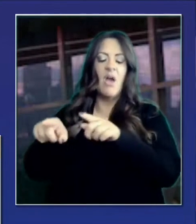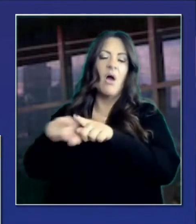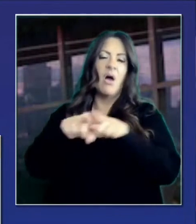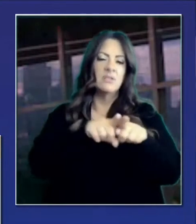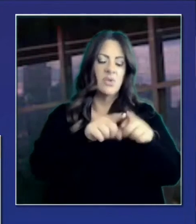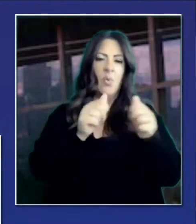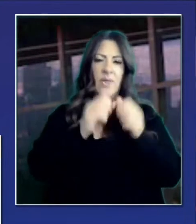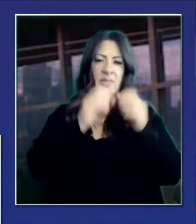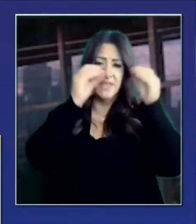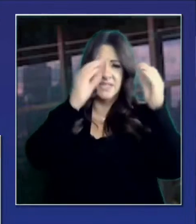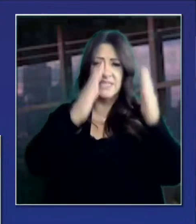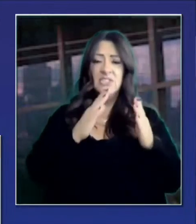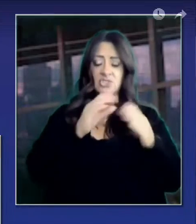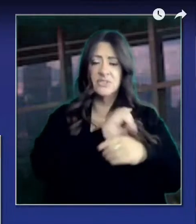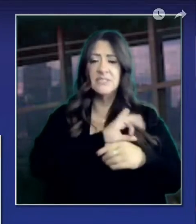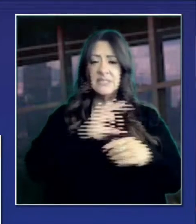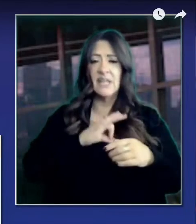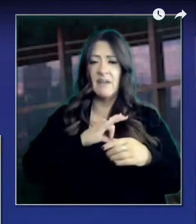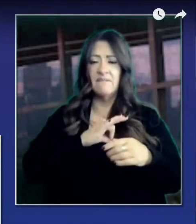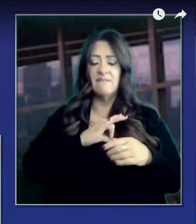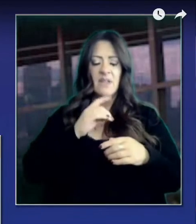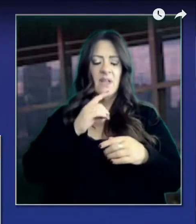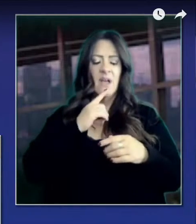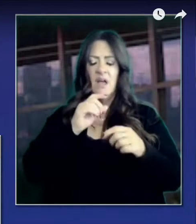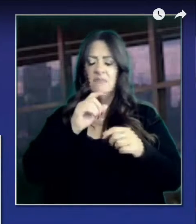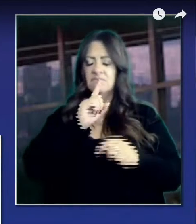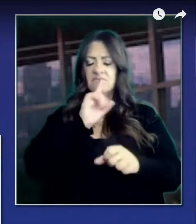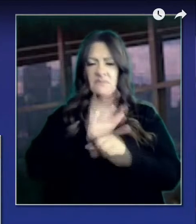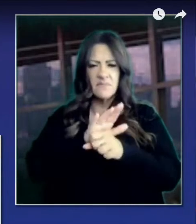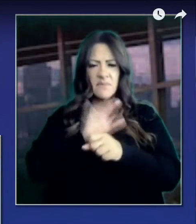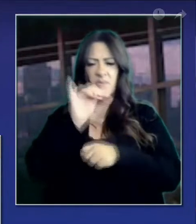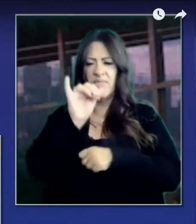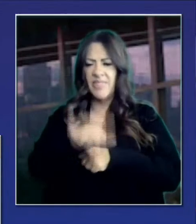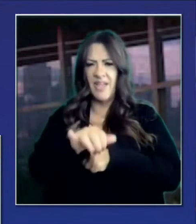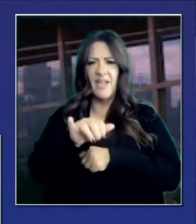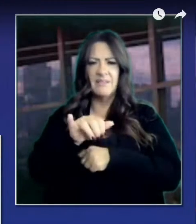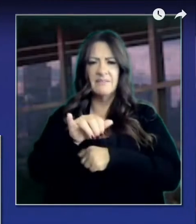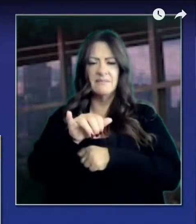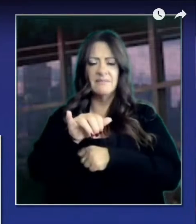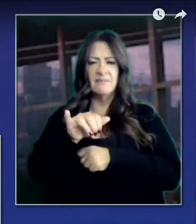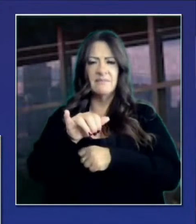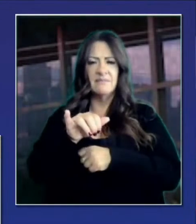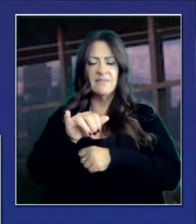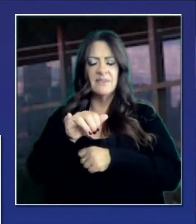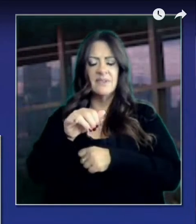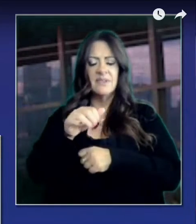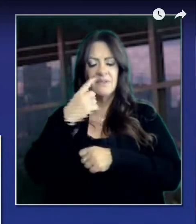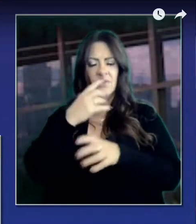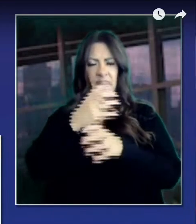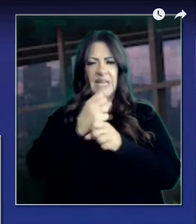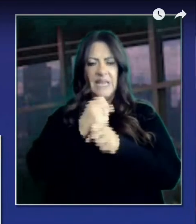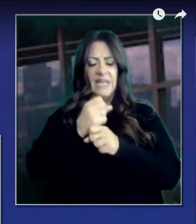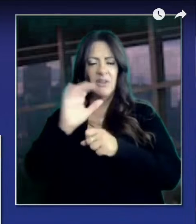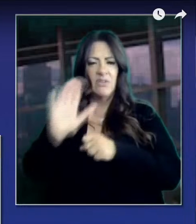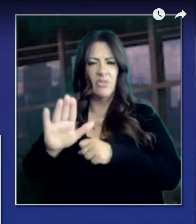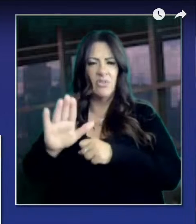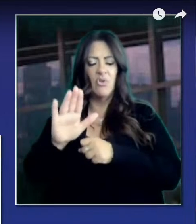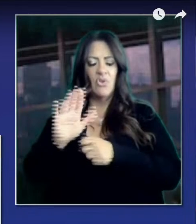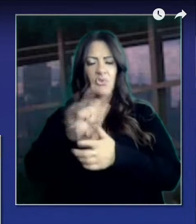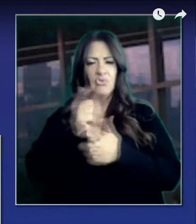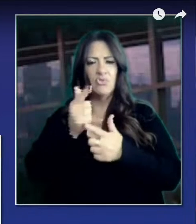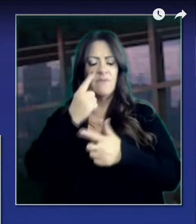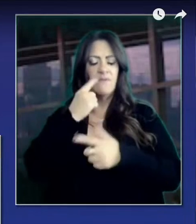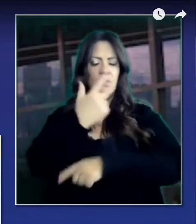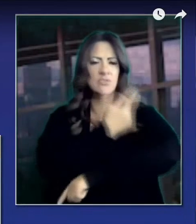So that is firm in terms of our prioritization. As it relates to the deeper issues, here's a great opportunity. I'm sort of smiling when you